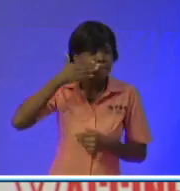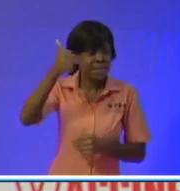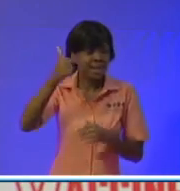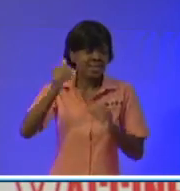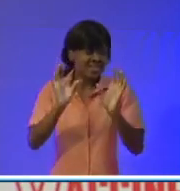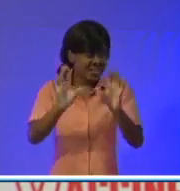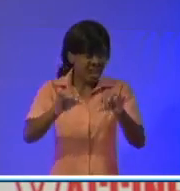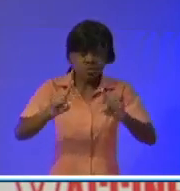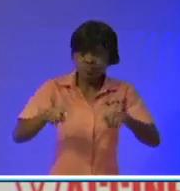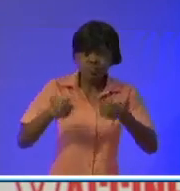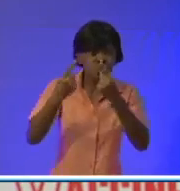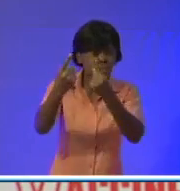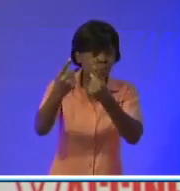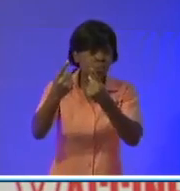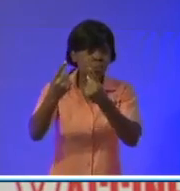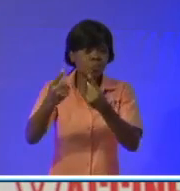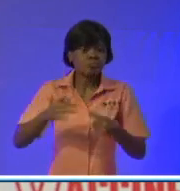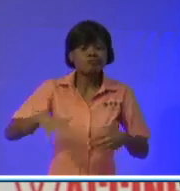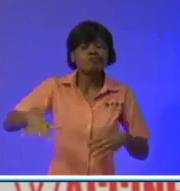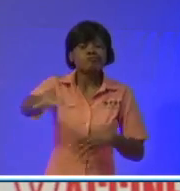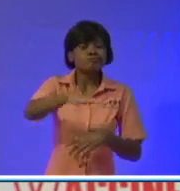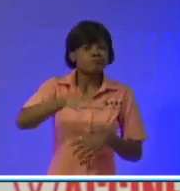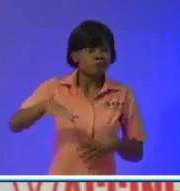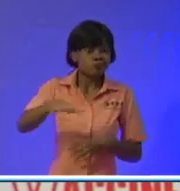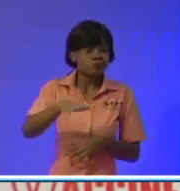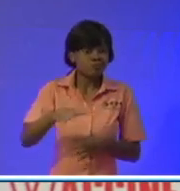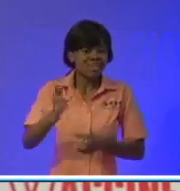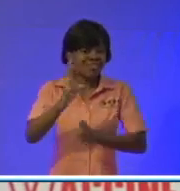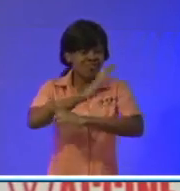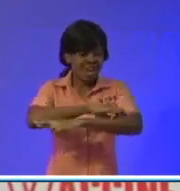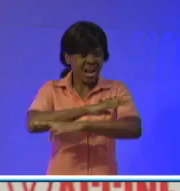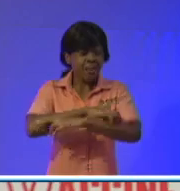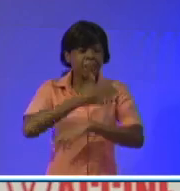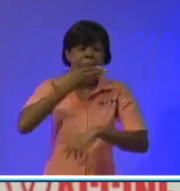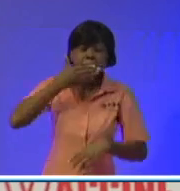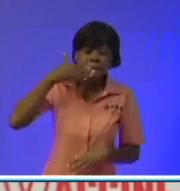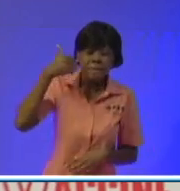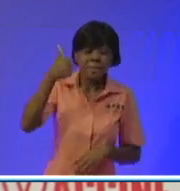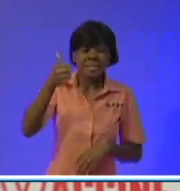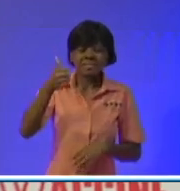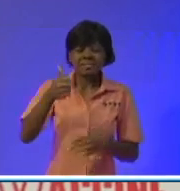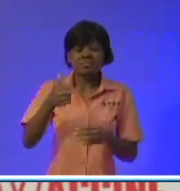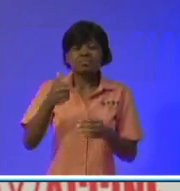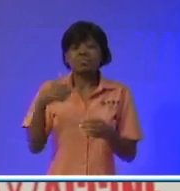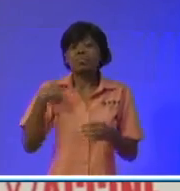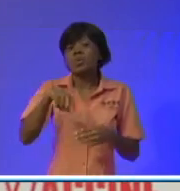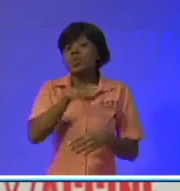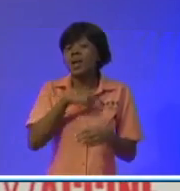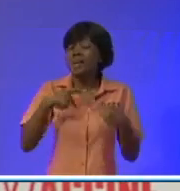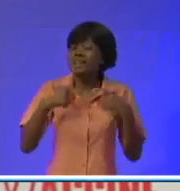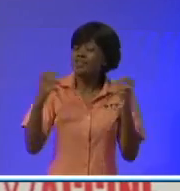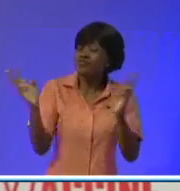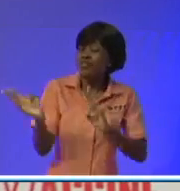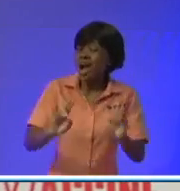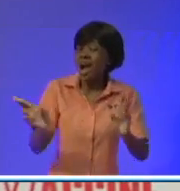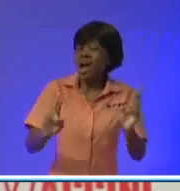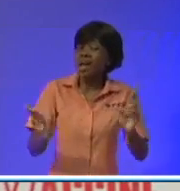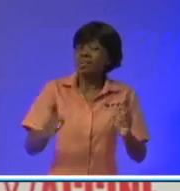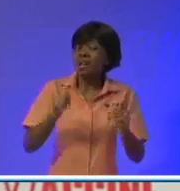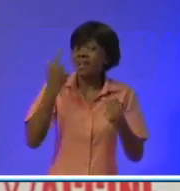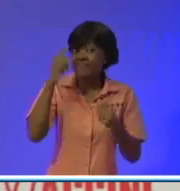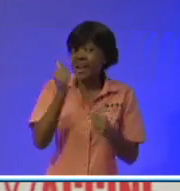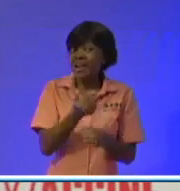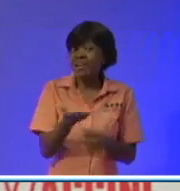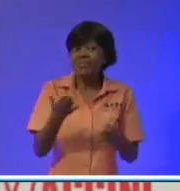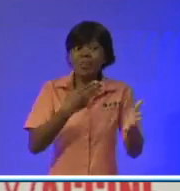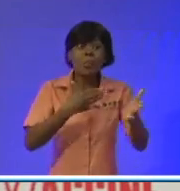342. That is in preparation for all eventualities, whether it's due to an election, whether it's due to